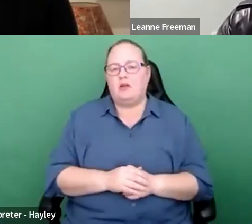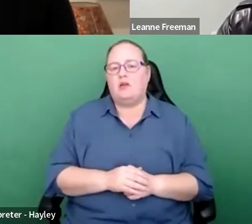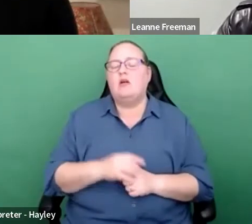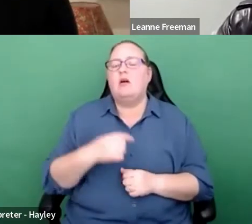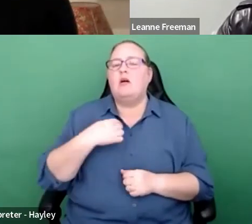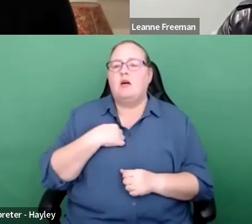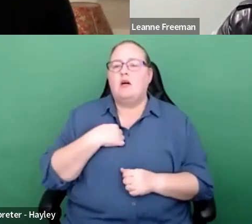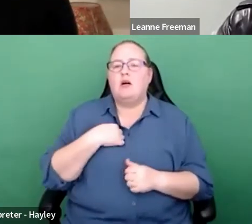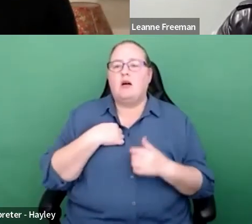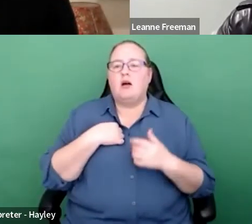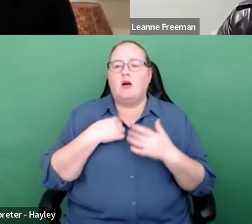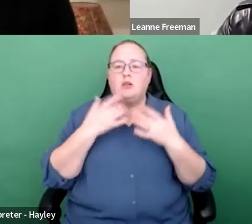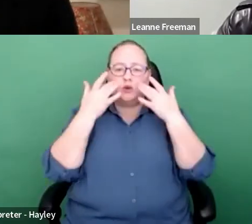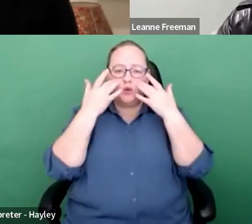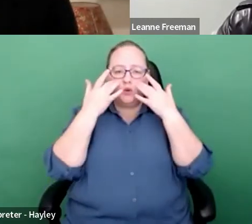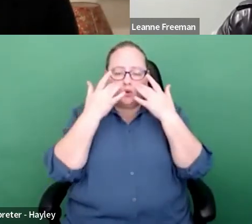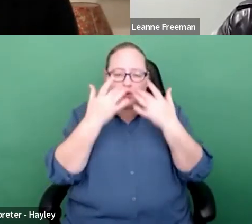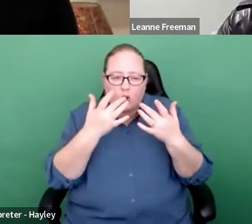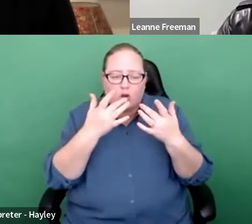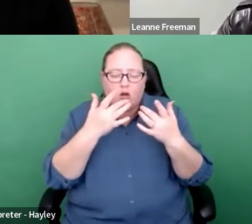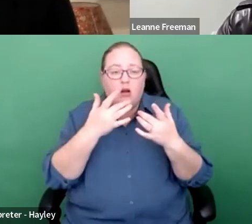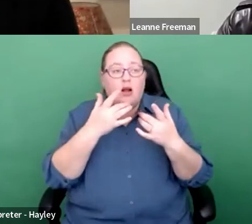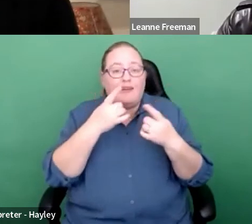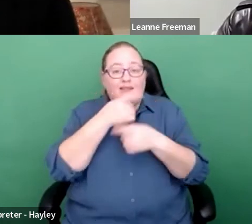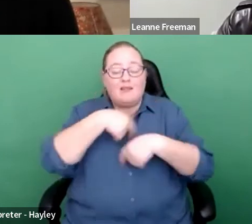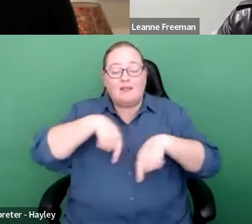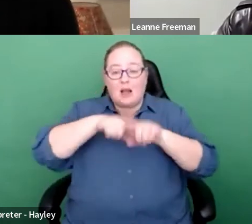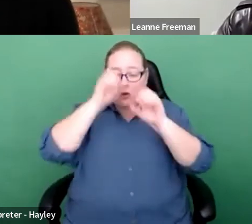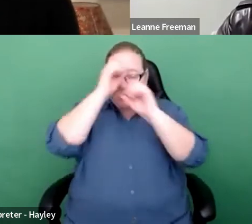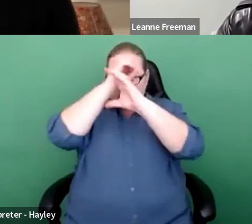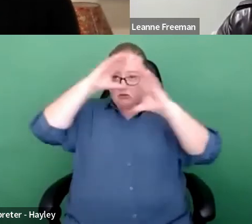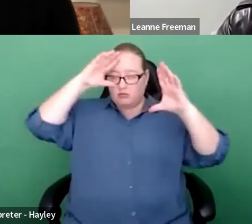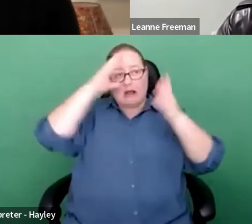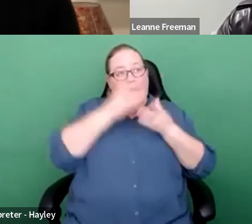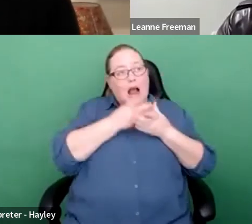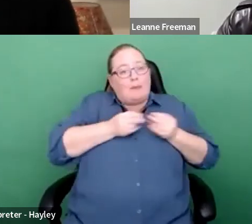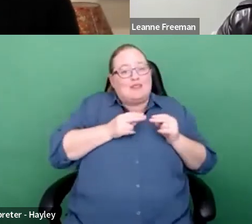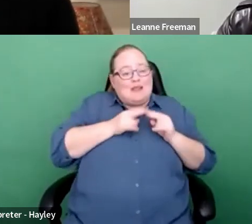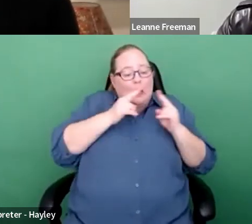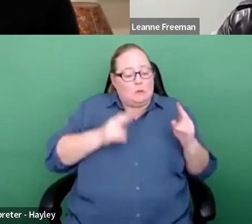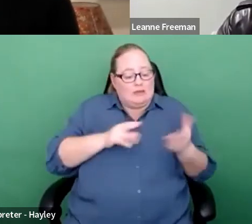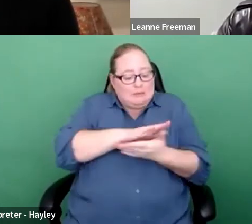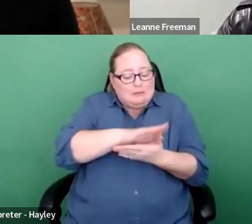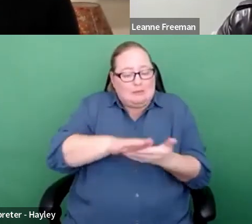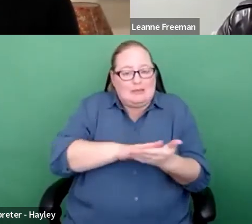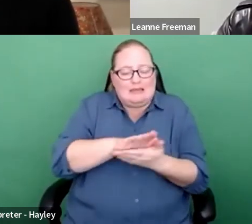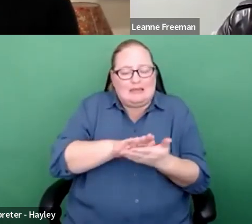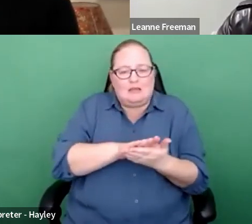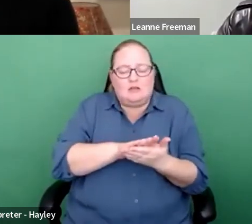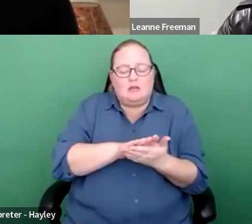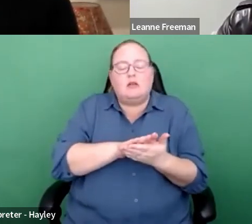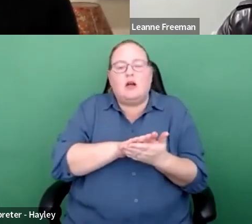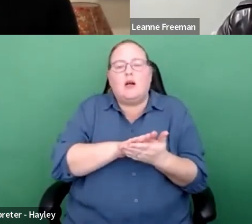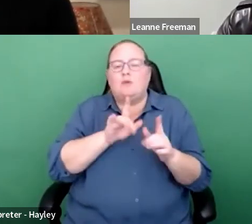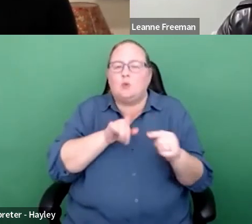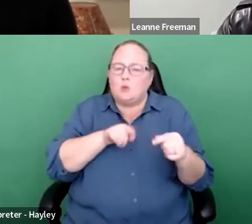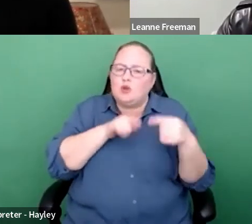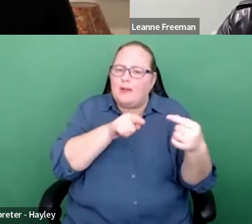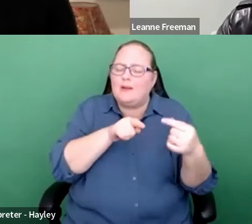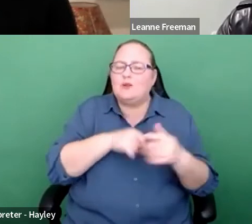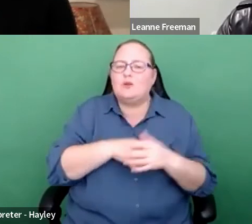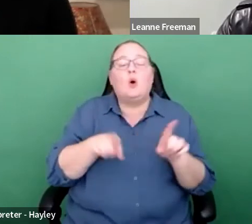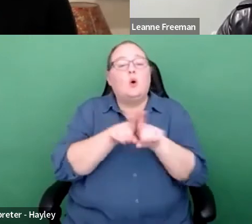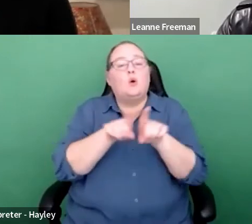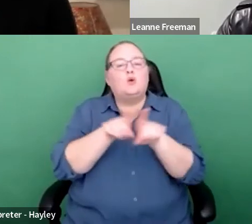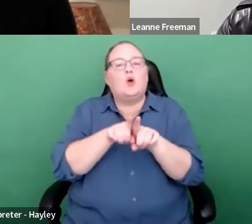the notion of what we imagine when we imagine empty houses, and B, kind of also challenge the imagination of Chelsea. Because of course, when you think of Chelsea, you think of a certain